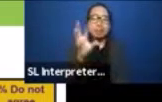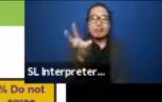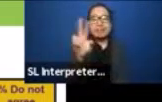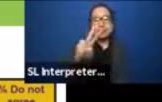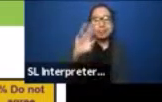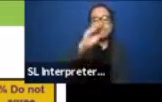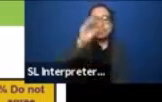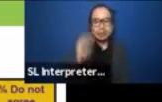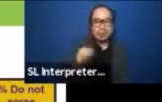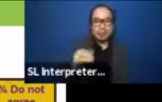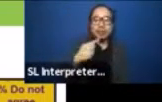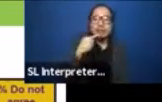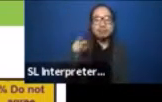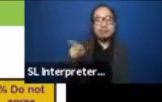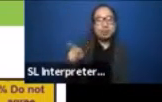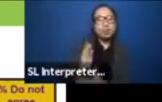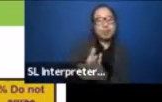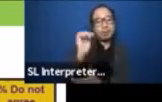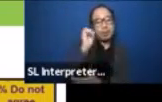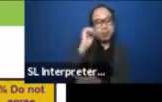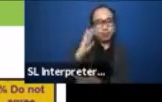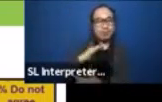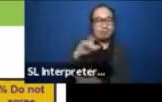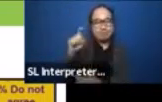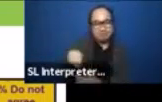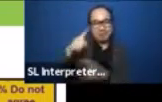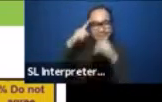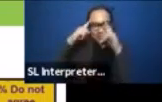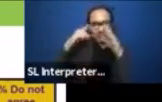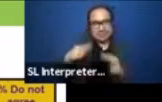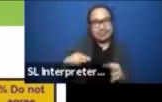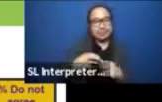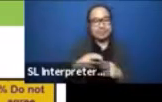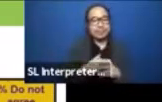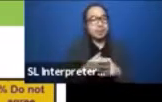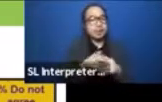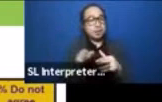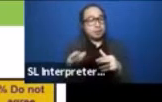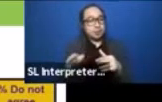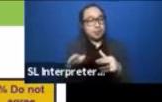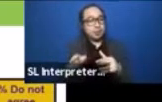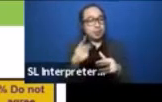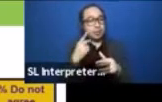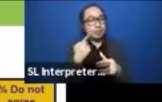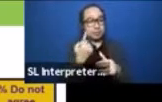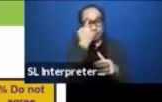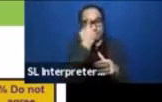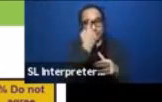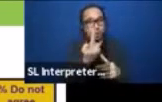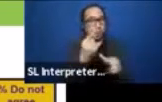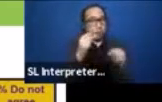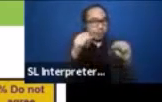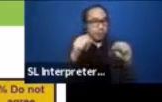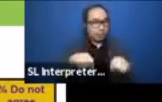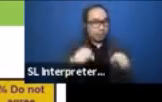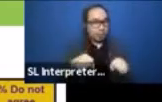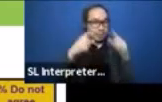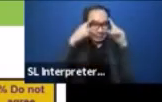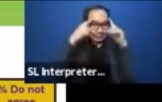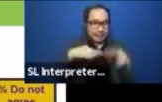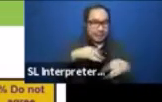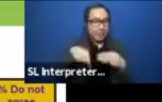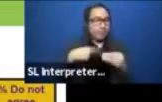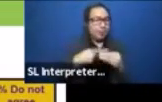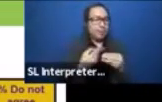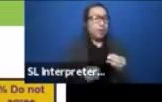that. And they should be the alone capable of deciding upon the spending money on her health